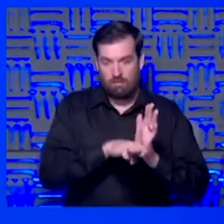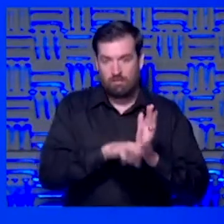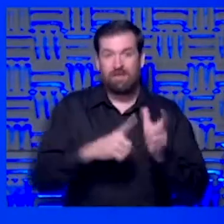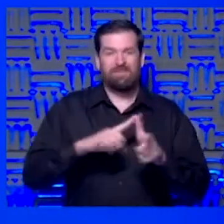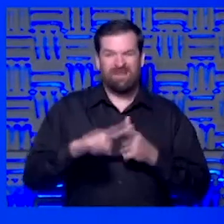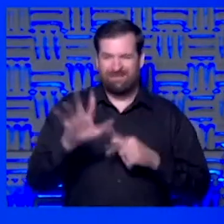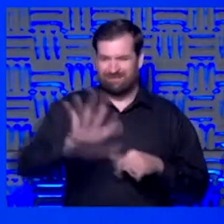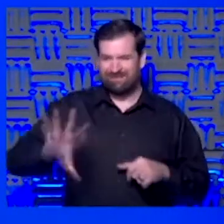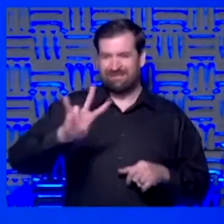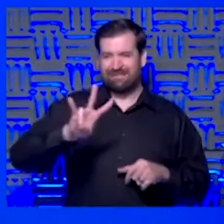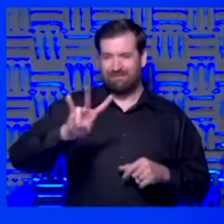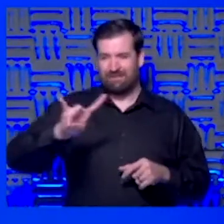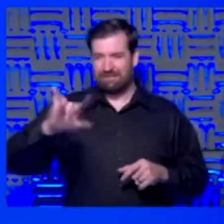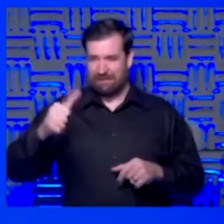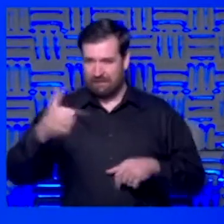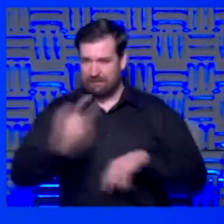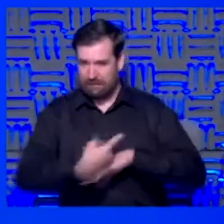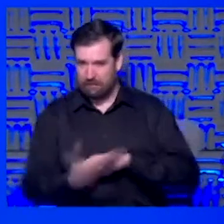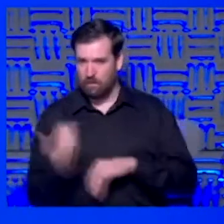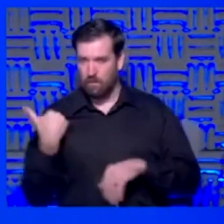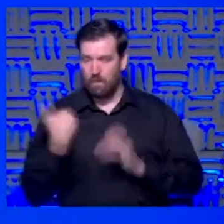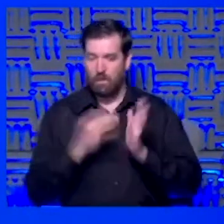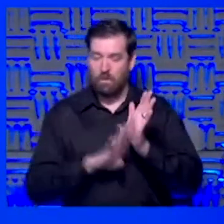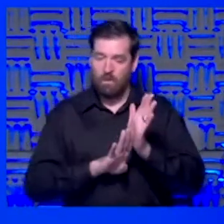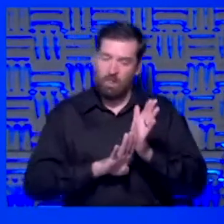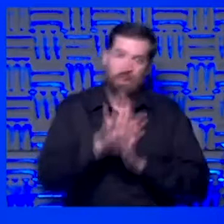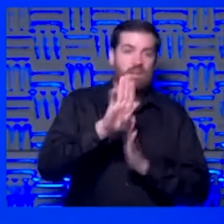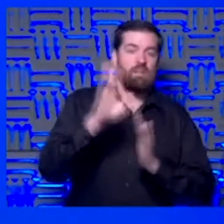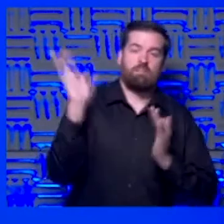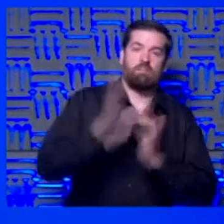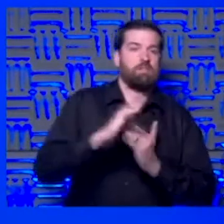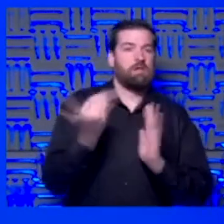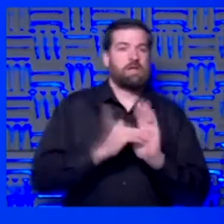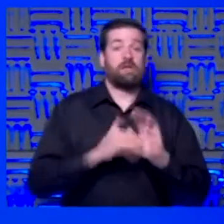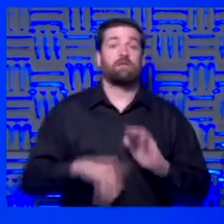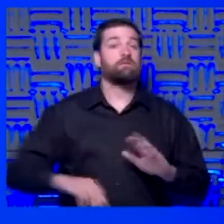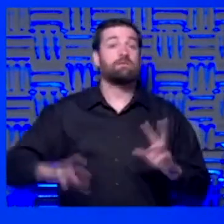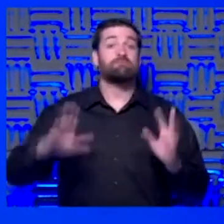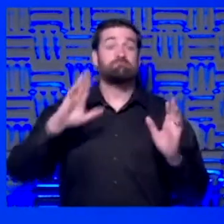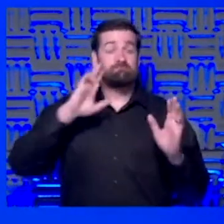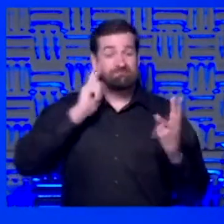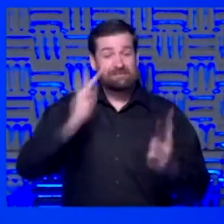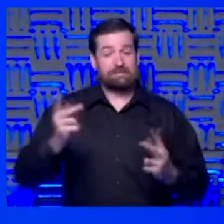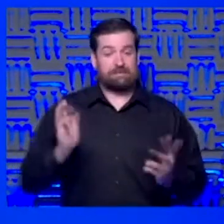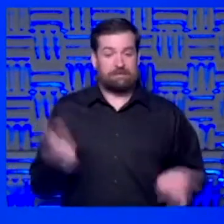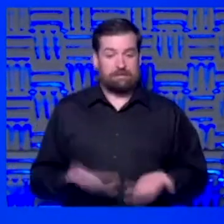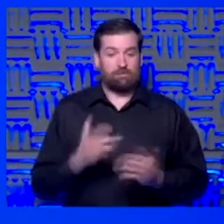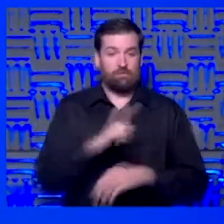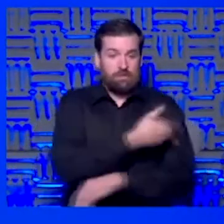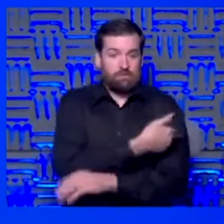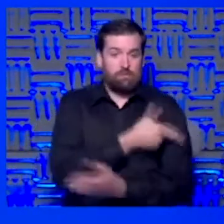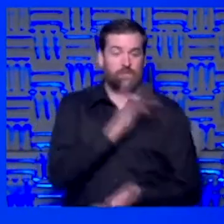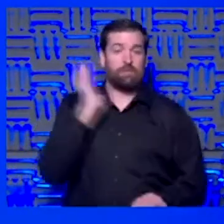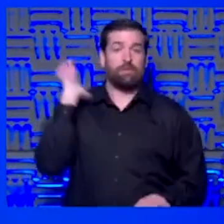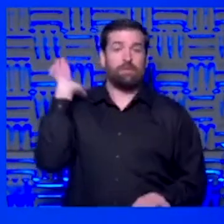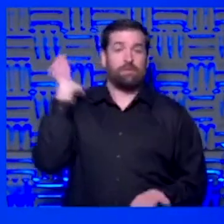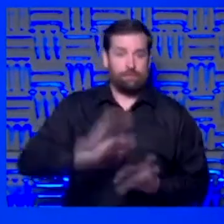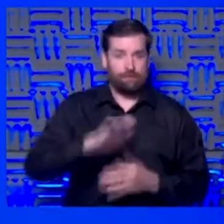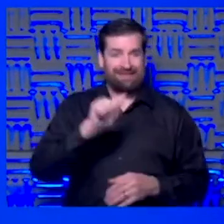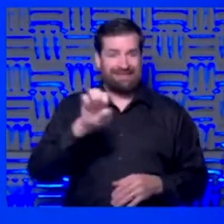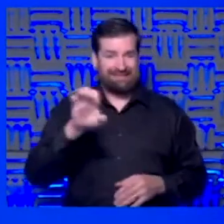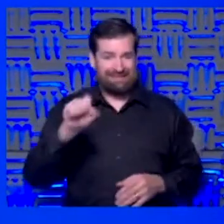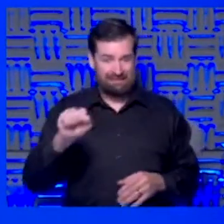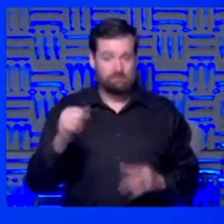10 days ago. I think, and hopefully, as we have seen in our hospital, a decrease in overall cases, and we heard